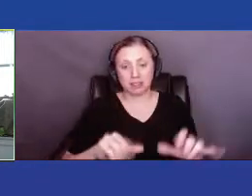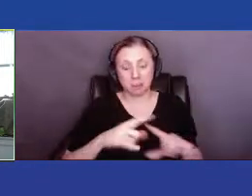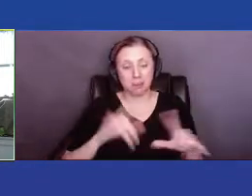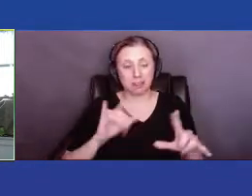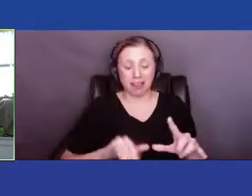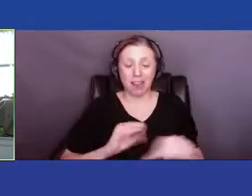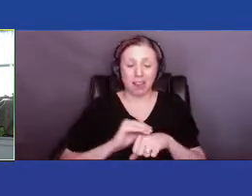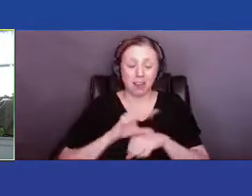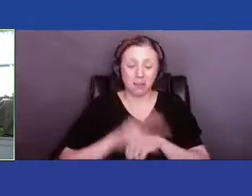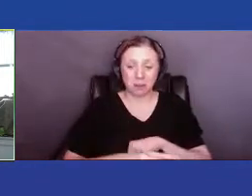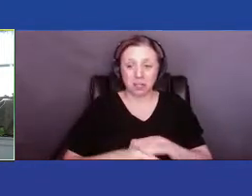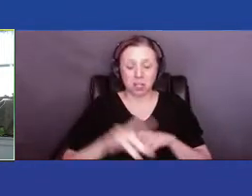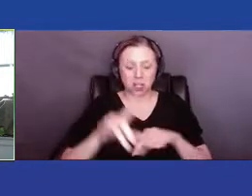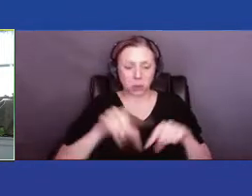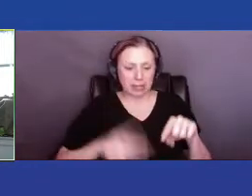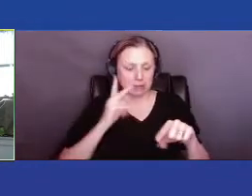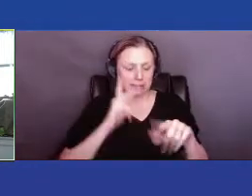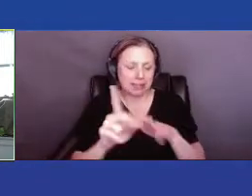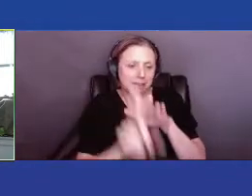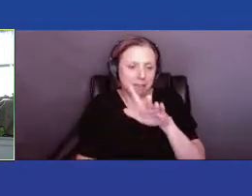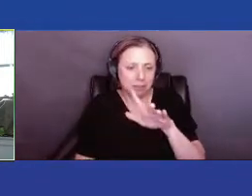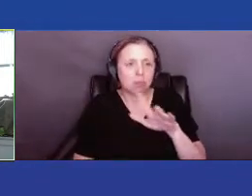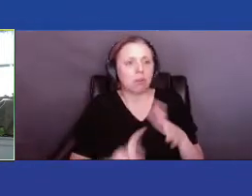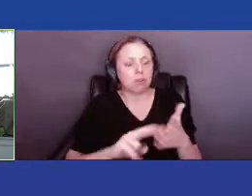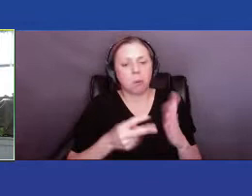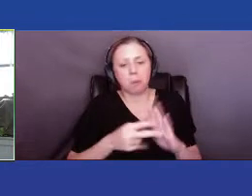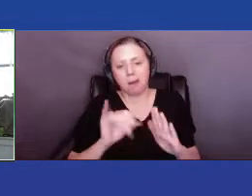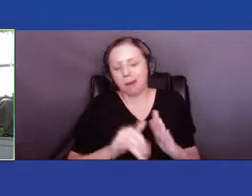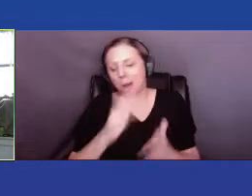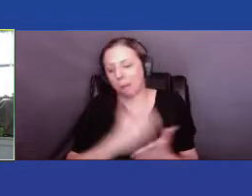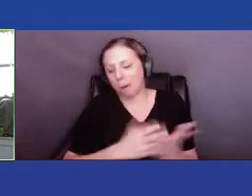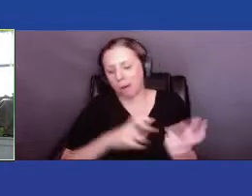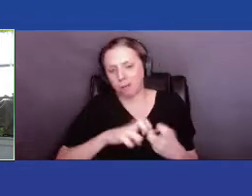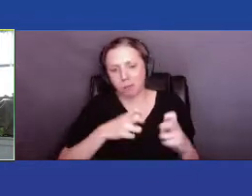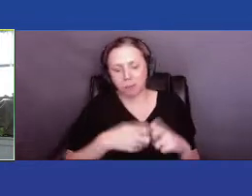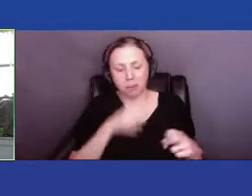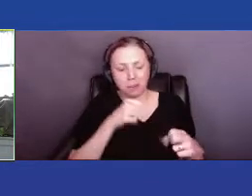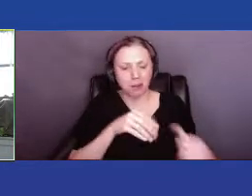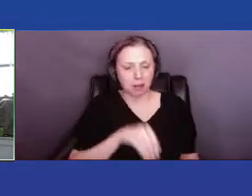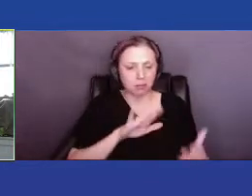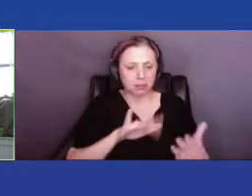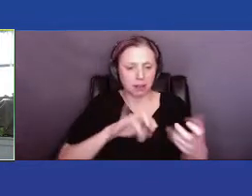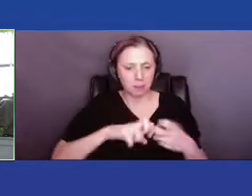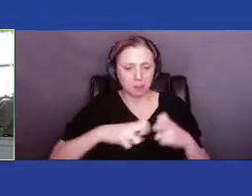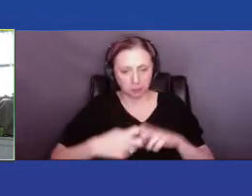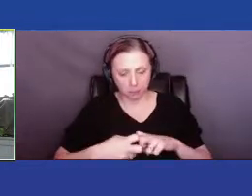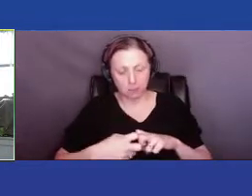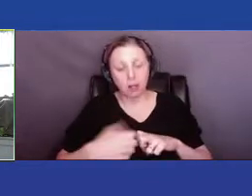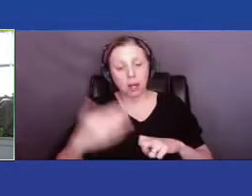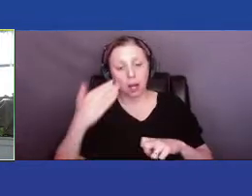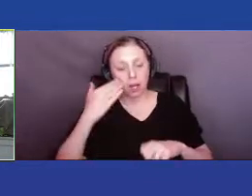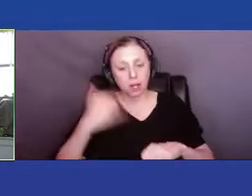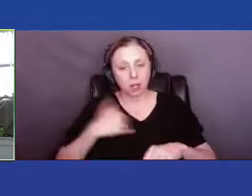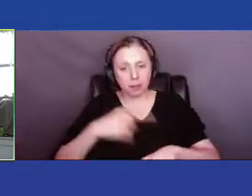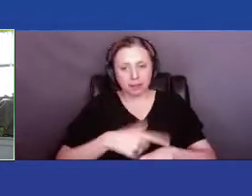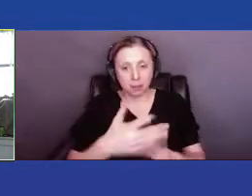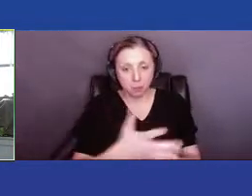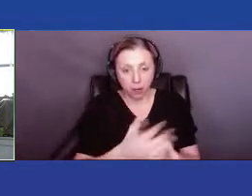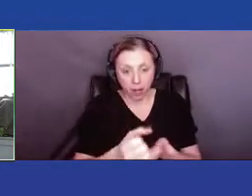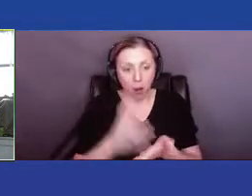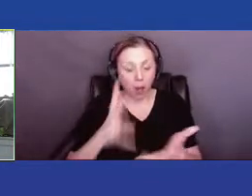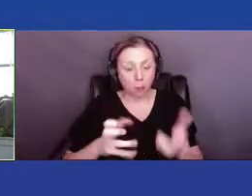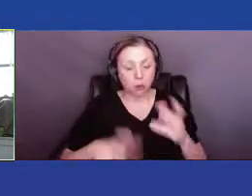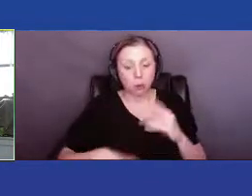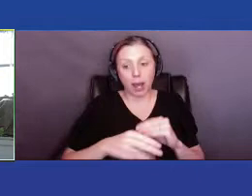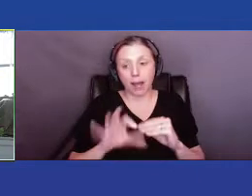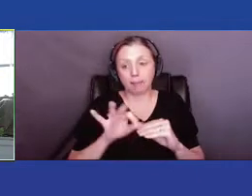they're really invisible, and that's part of the problem in terms of them not being addressed. I know my time is running short. I'm just going to say a tiny bit about